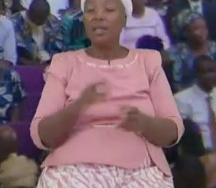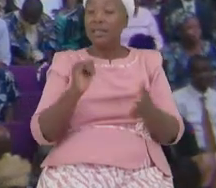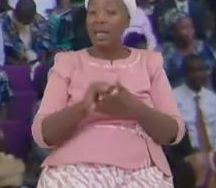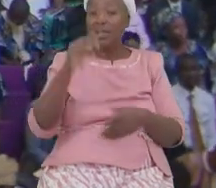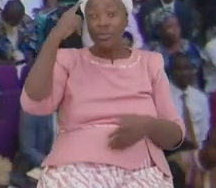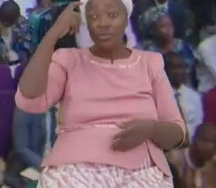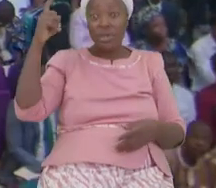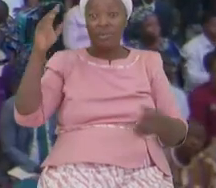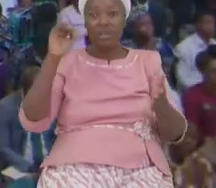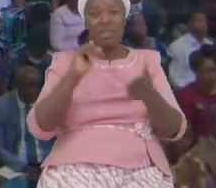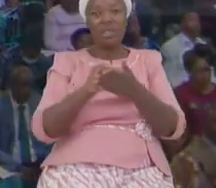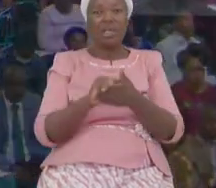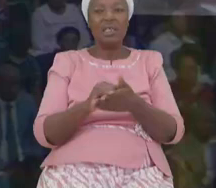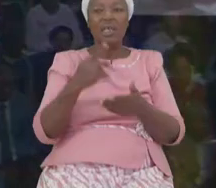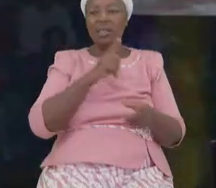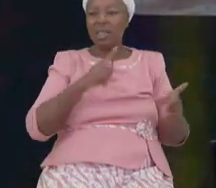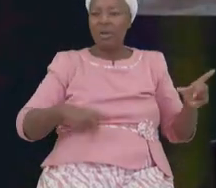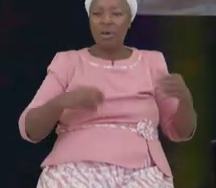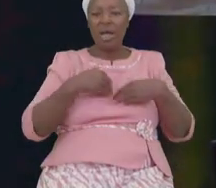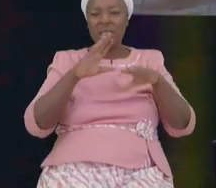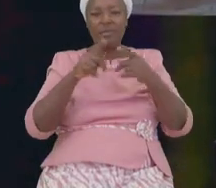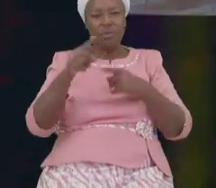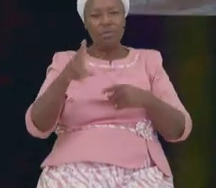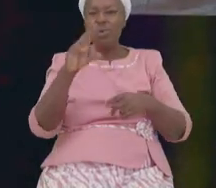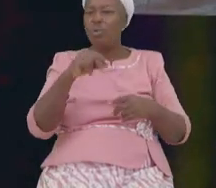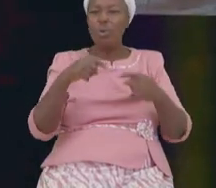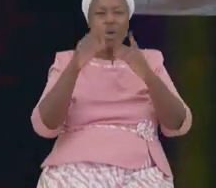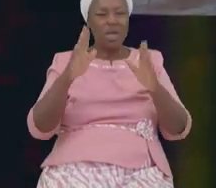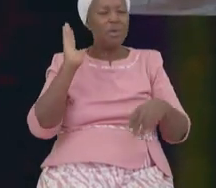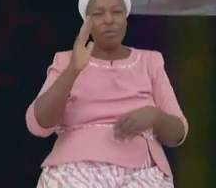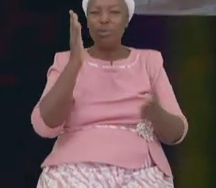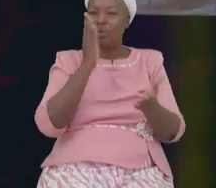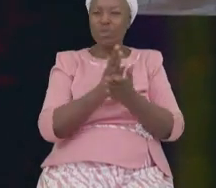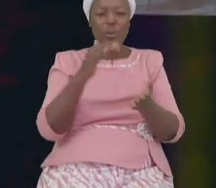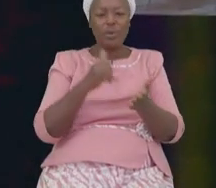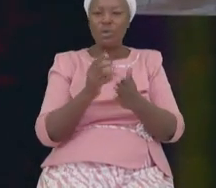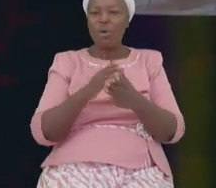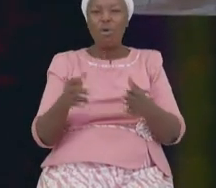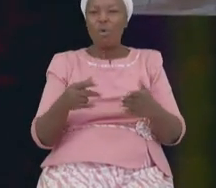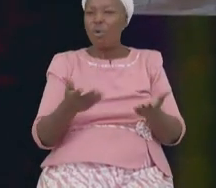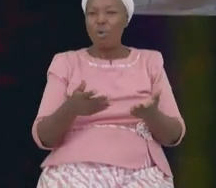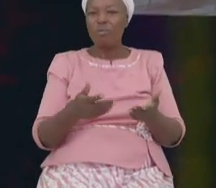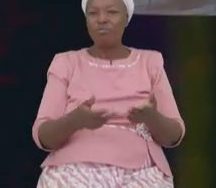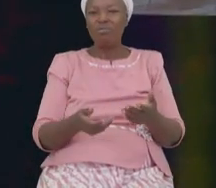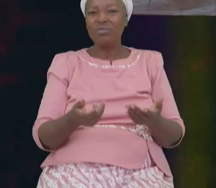dream the Lord had given you, no enemy will stop it or frustrate it in Jesus'